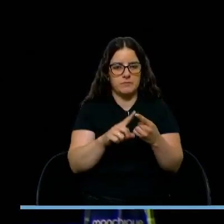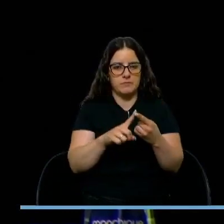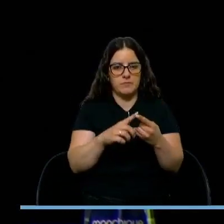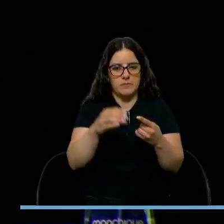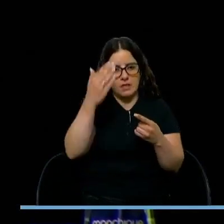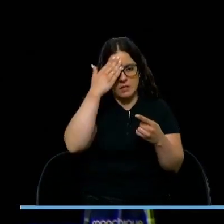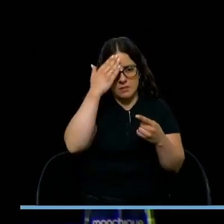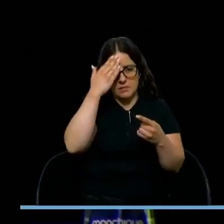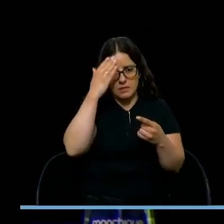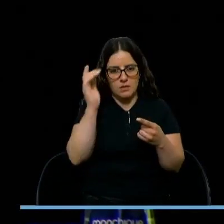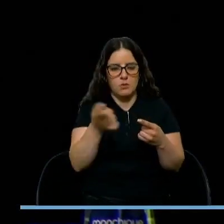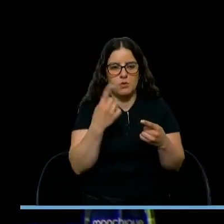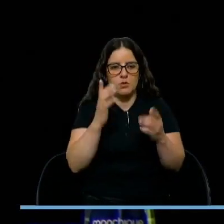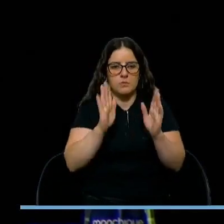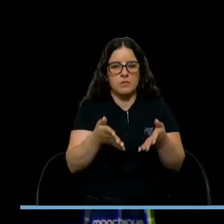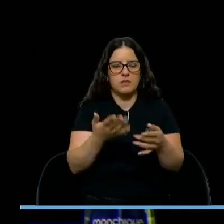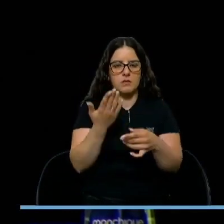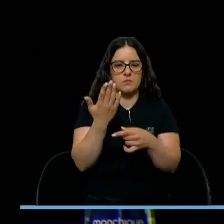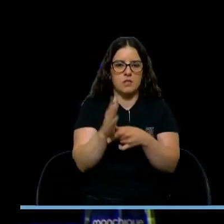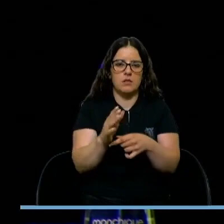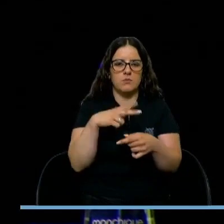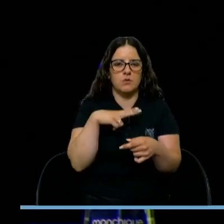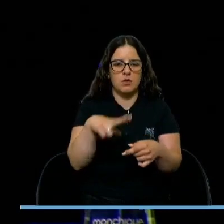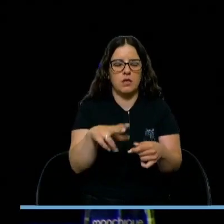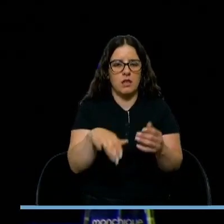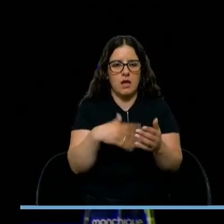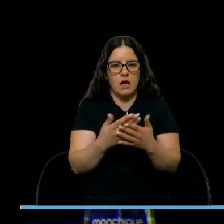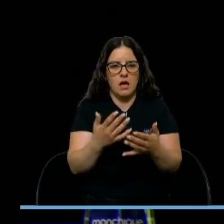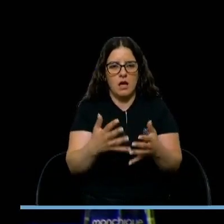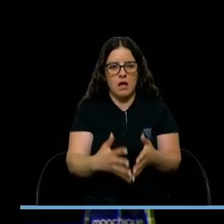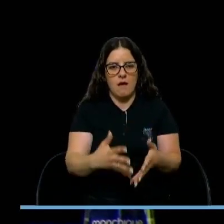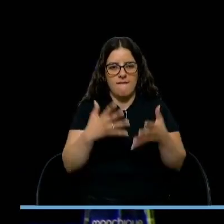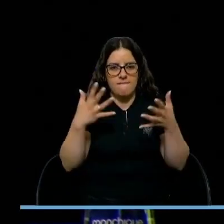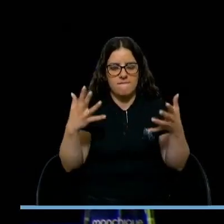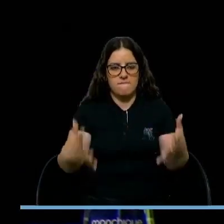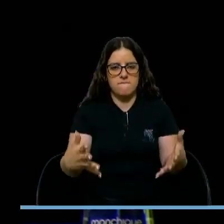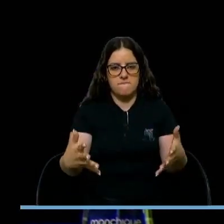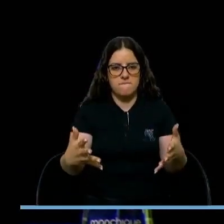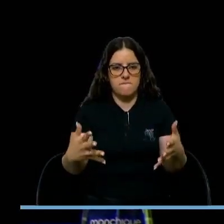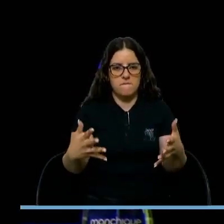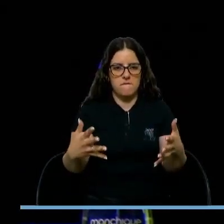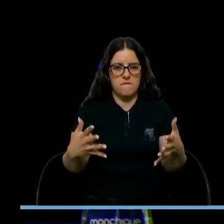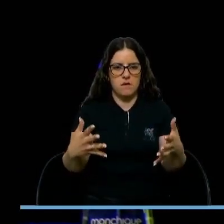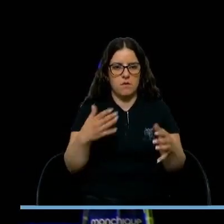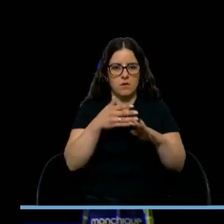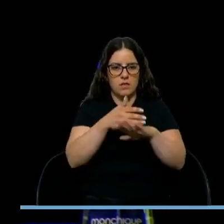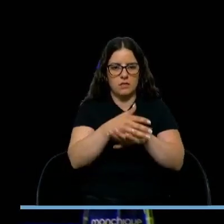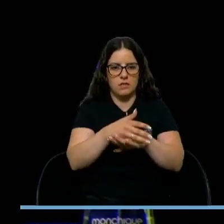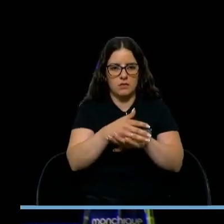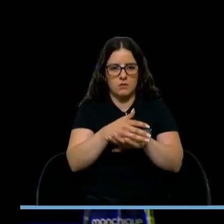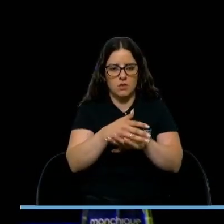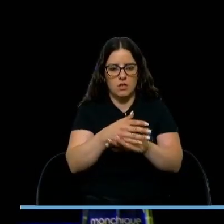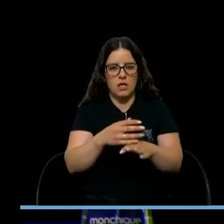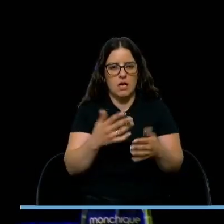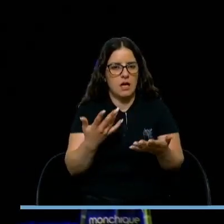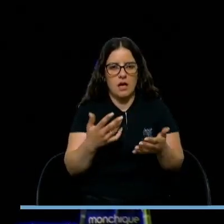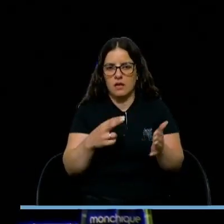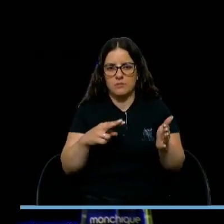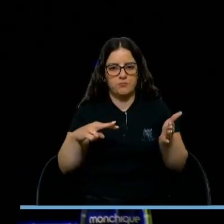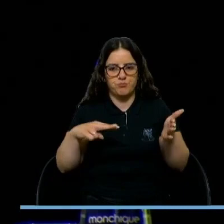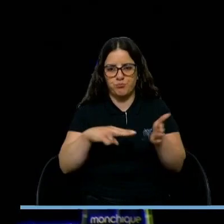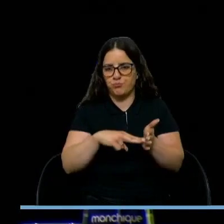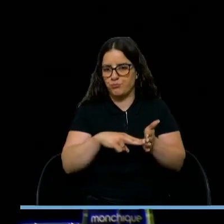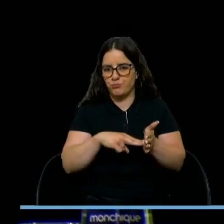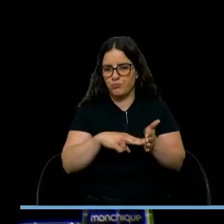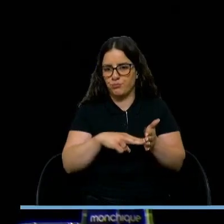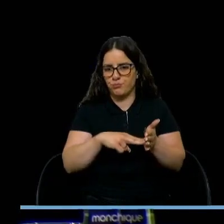ability, that is all, in massifying the access to chargers. It's as